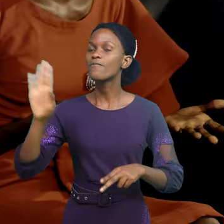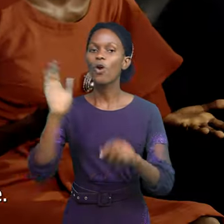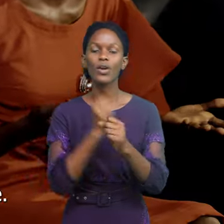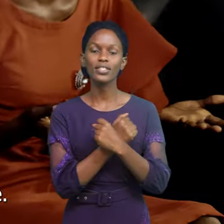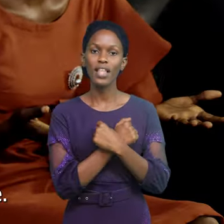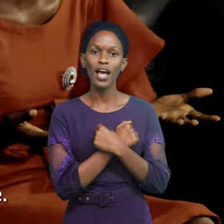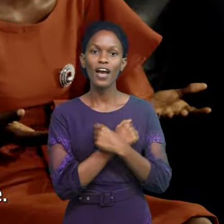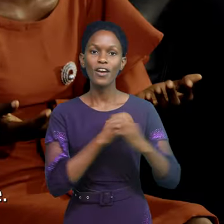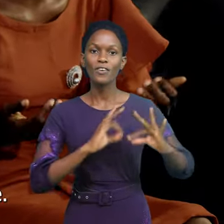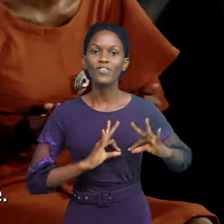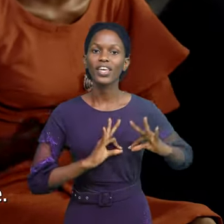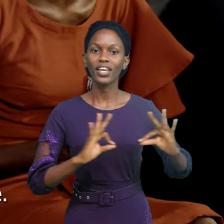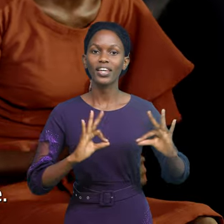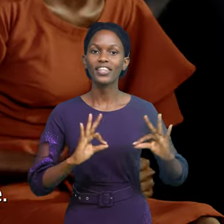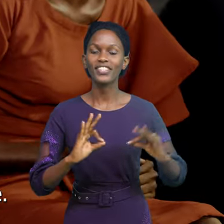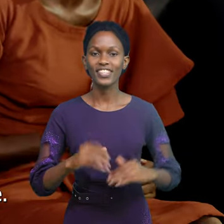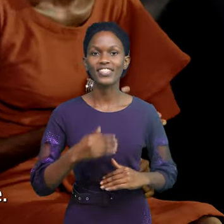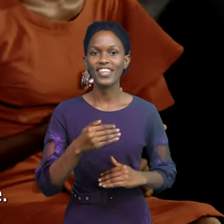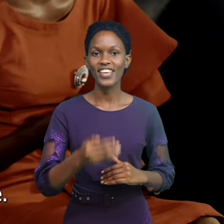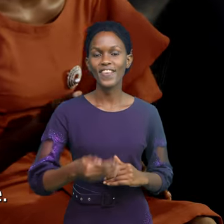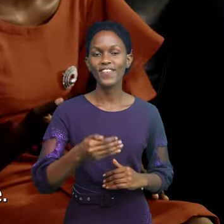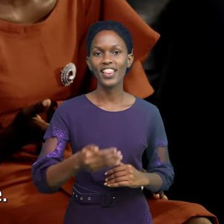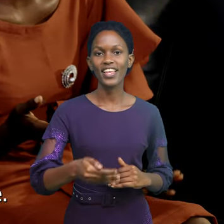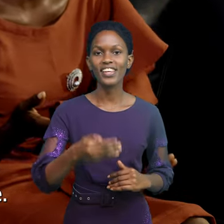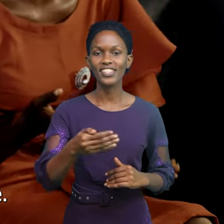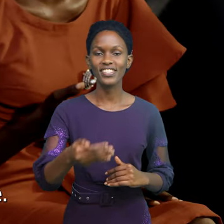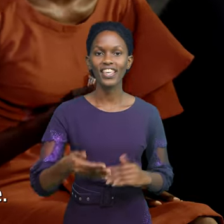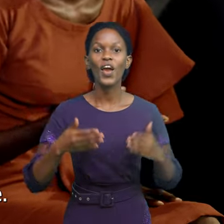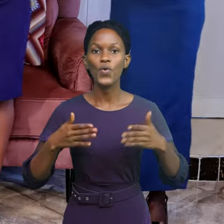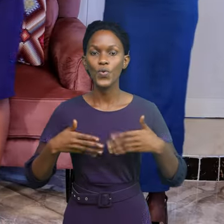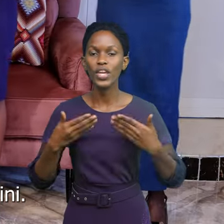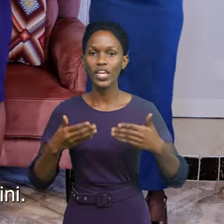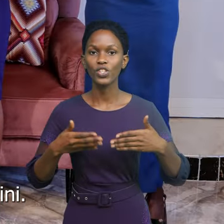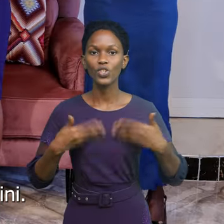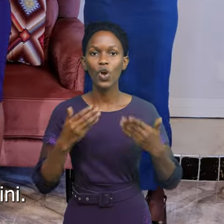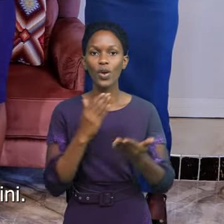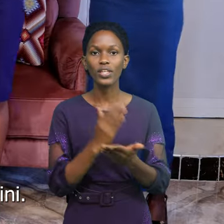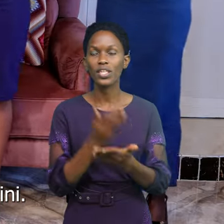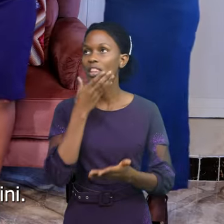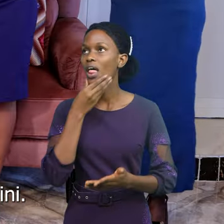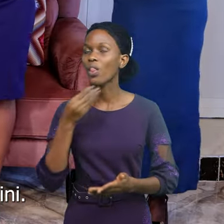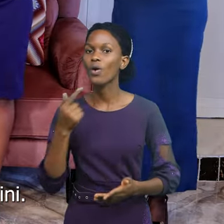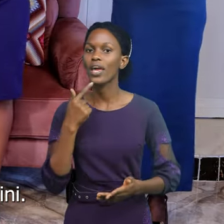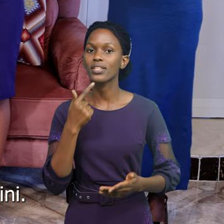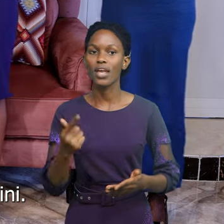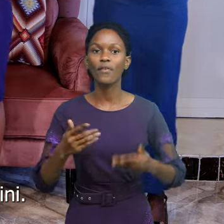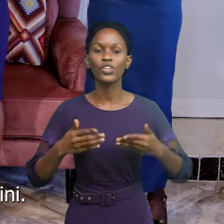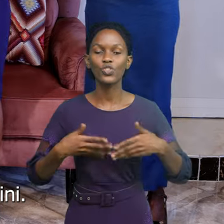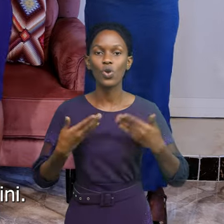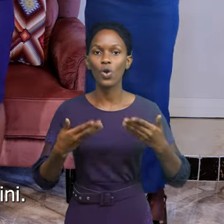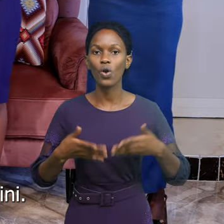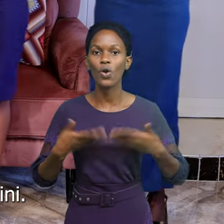nations, for his loving kindness is everlasting. Rejoice in the Lord, I